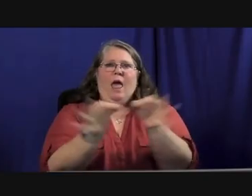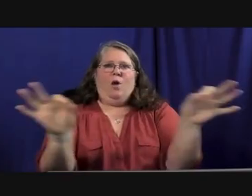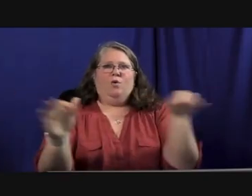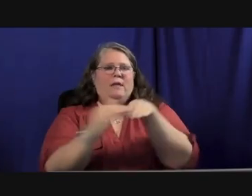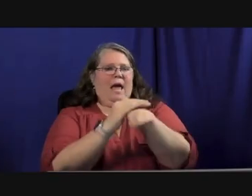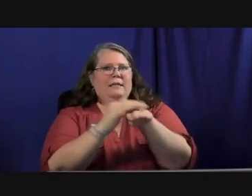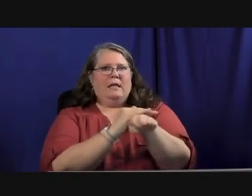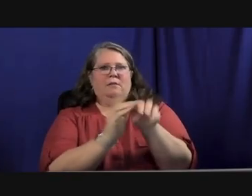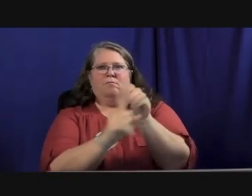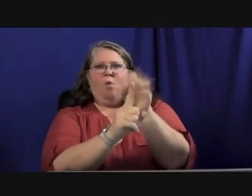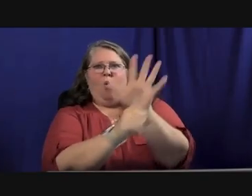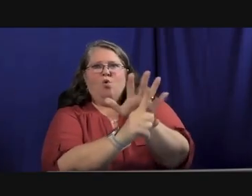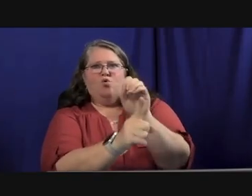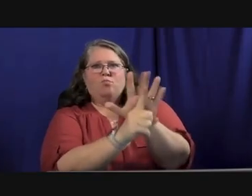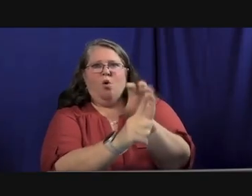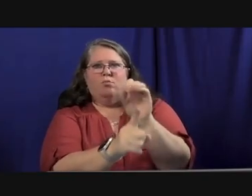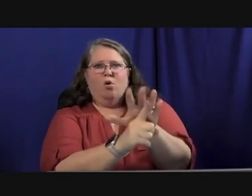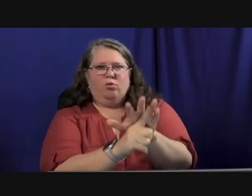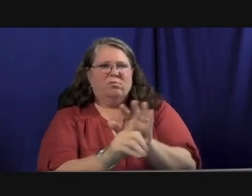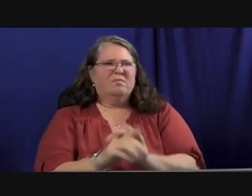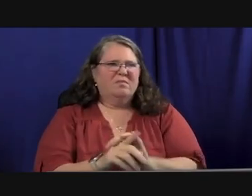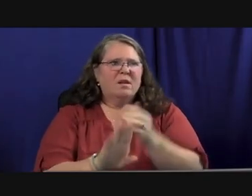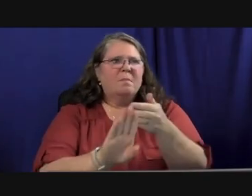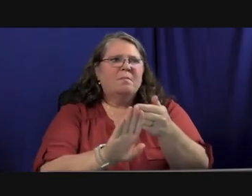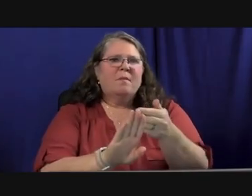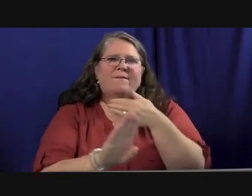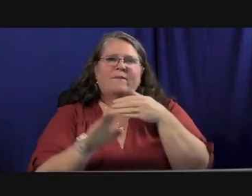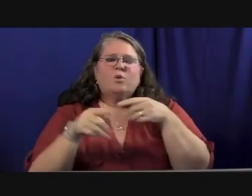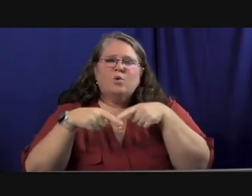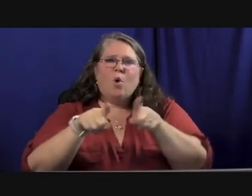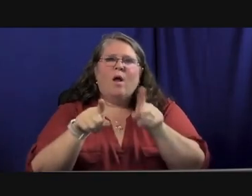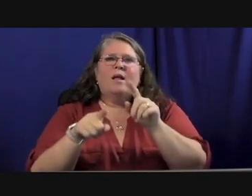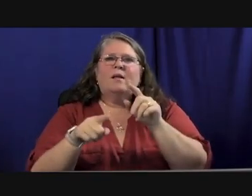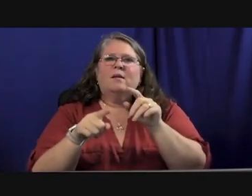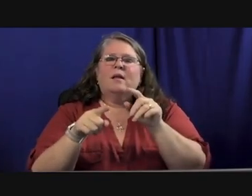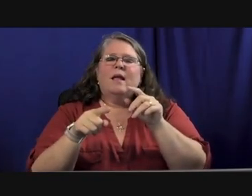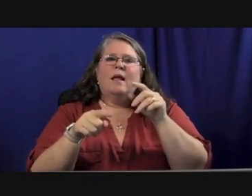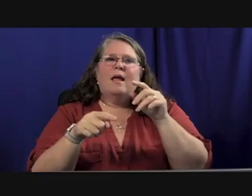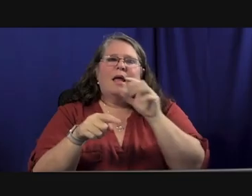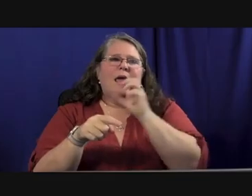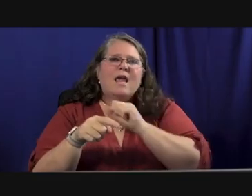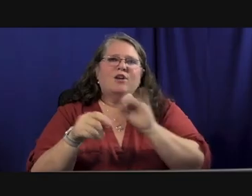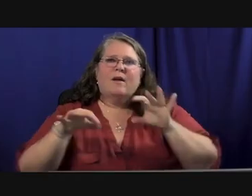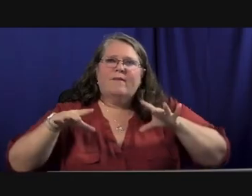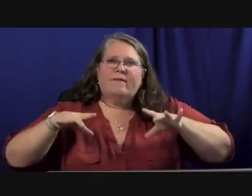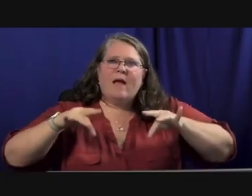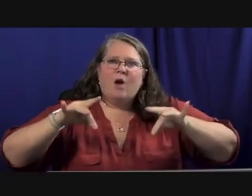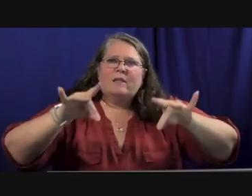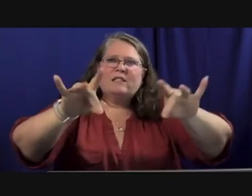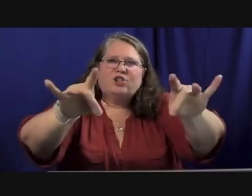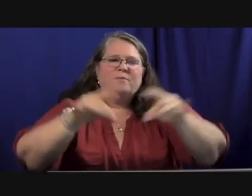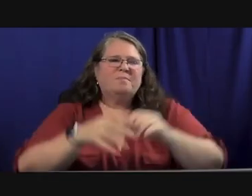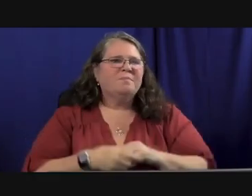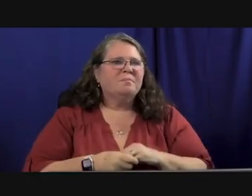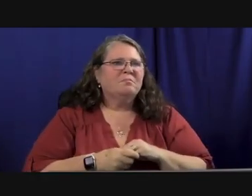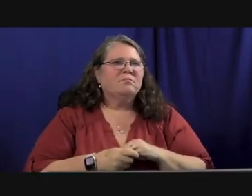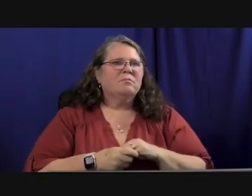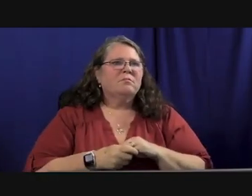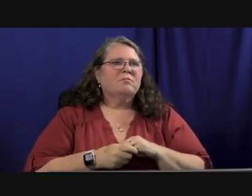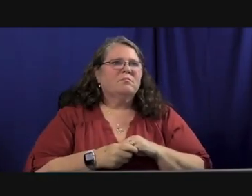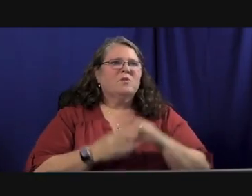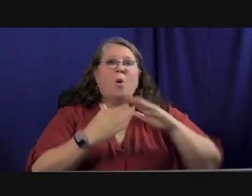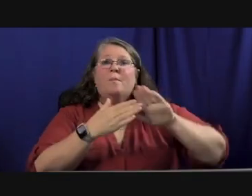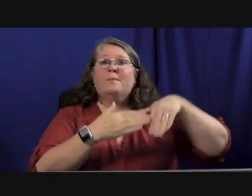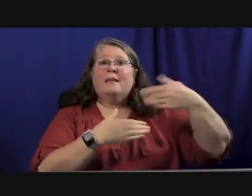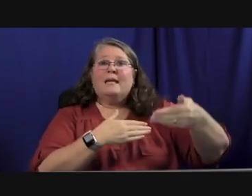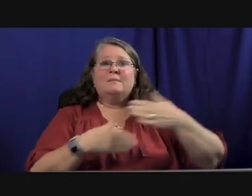in general. The point is just language access and exposure was not available to that individual. And it could be related